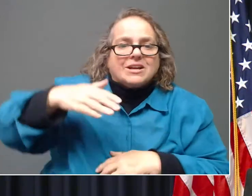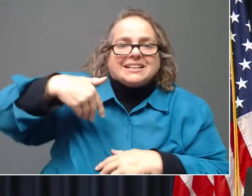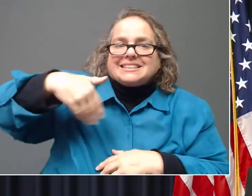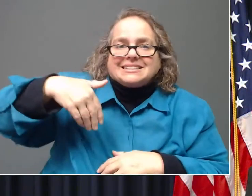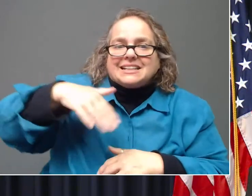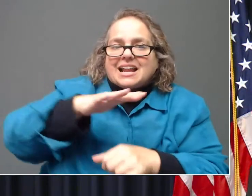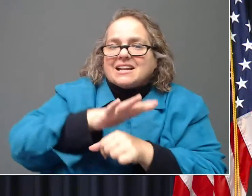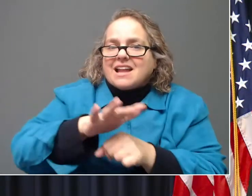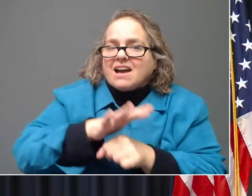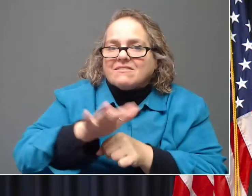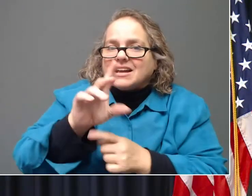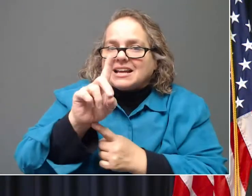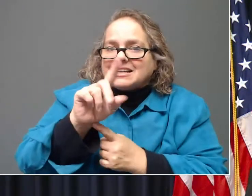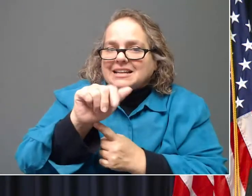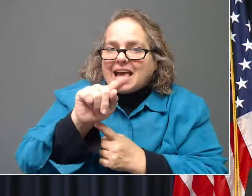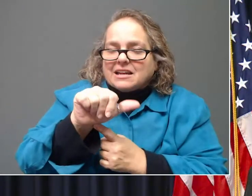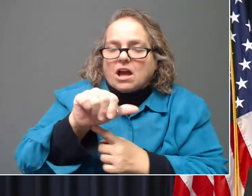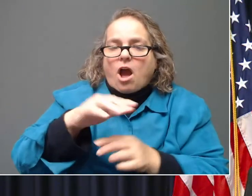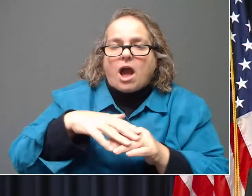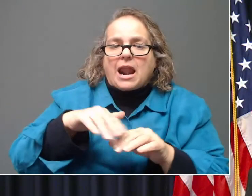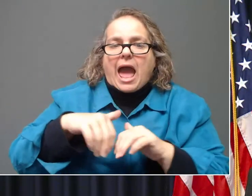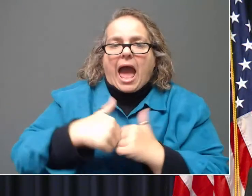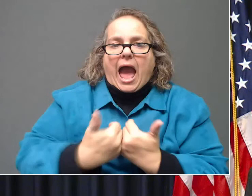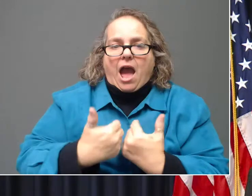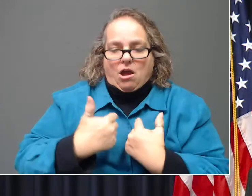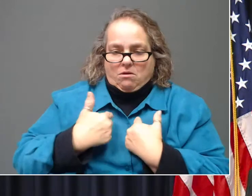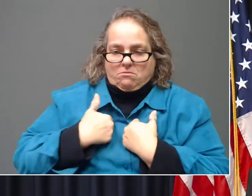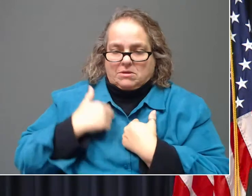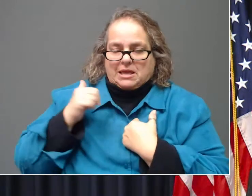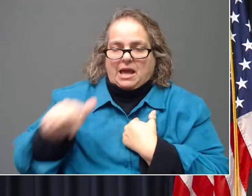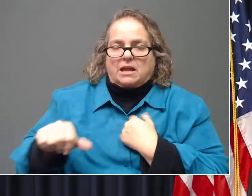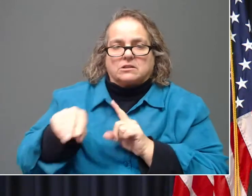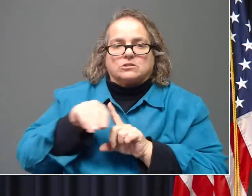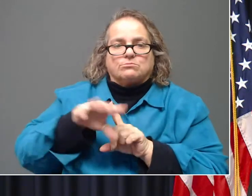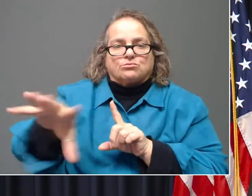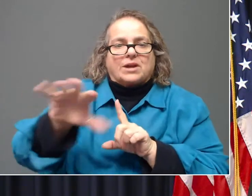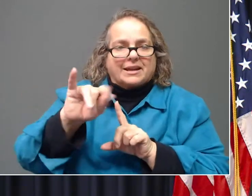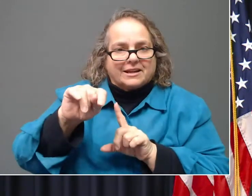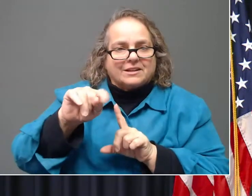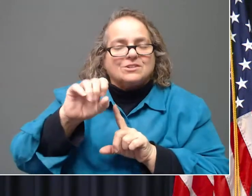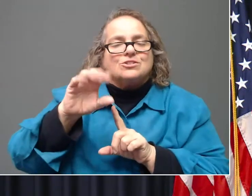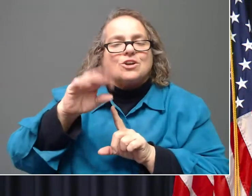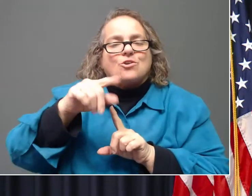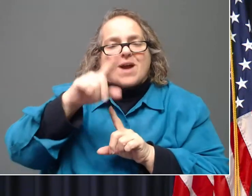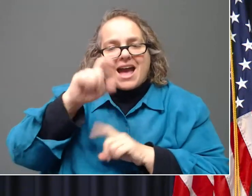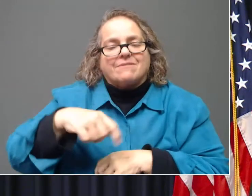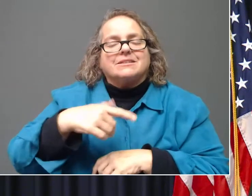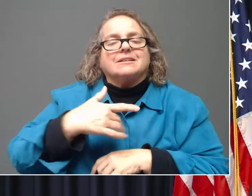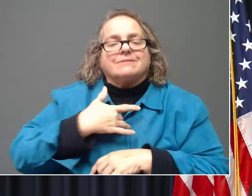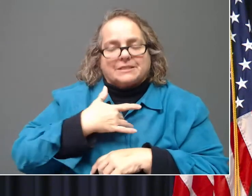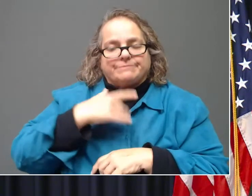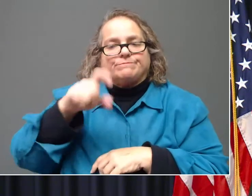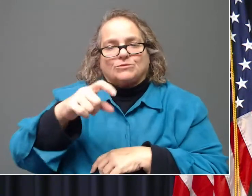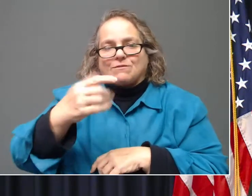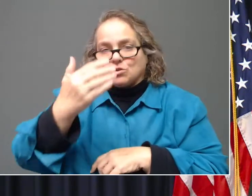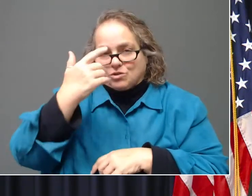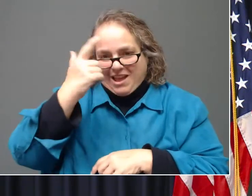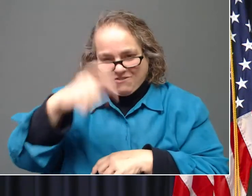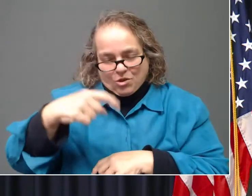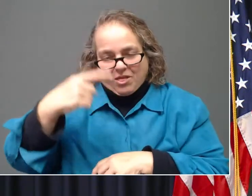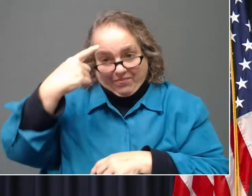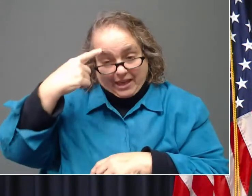the transmissibility. And so we have to believe that you can transmit it until we have the data showing that you don't, because we would hate